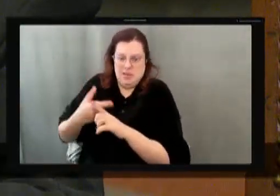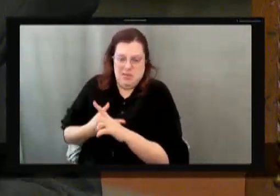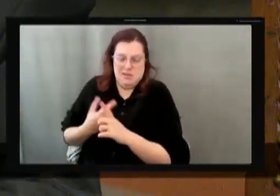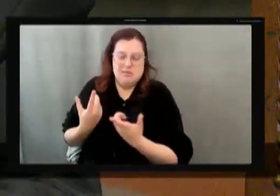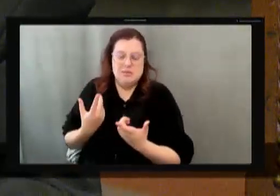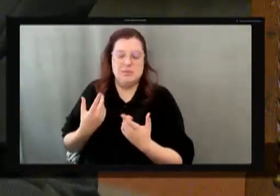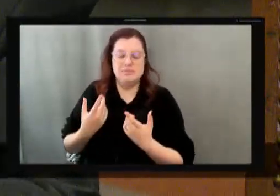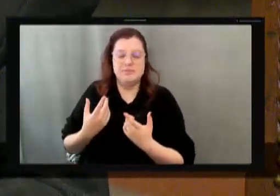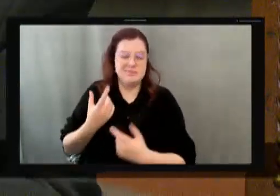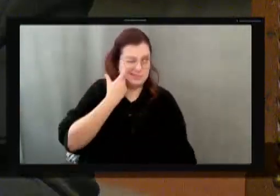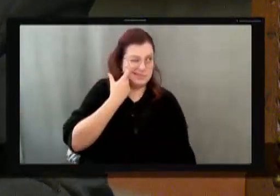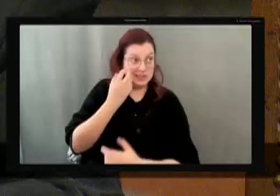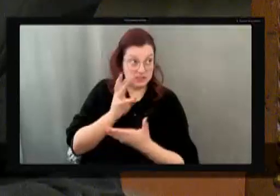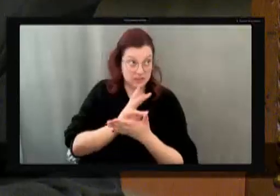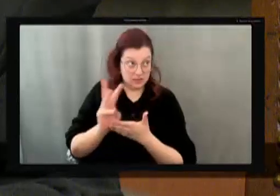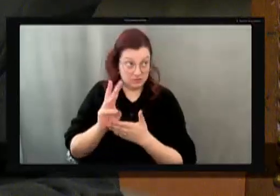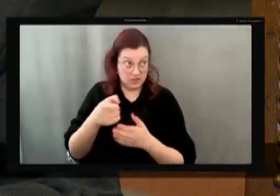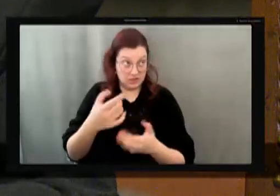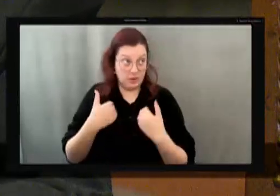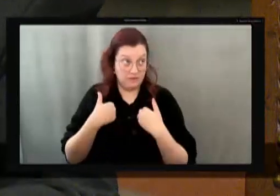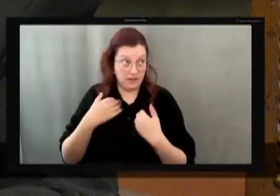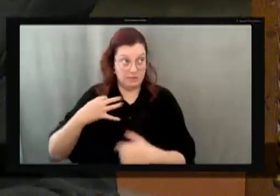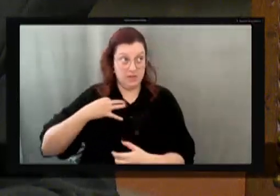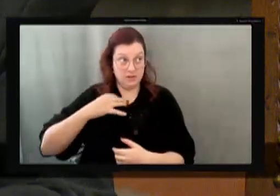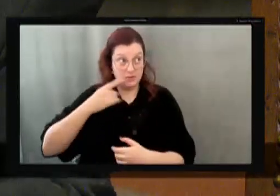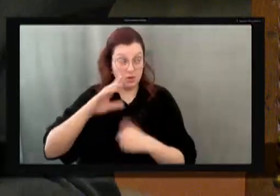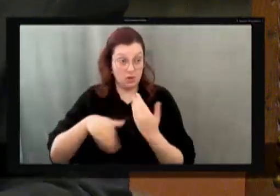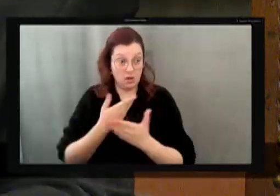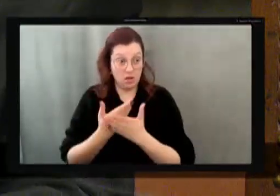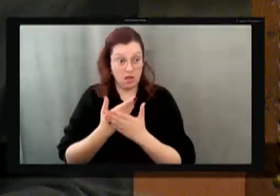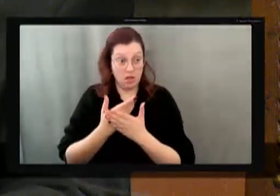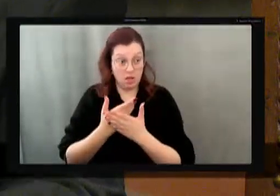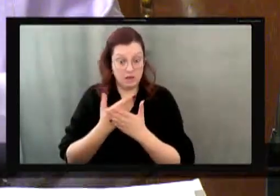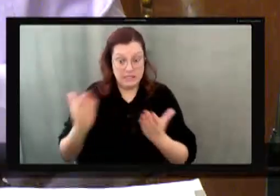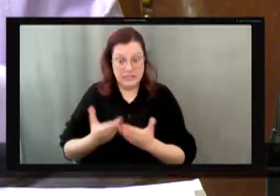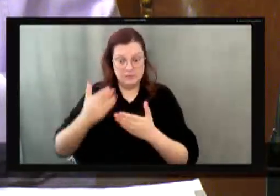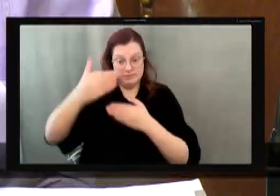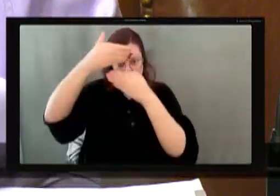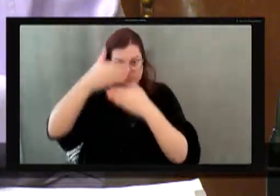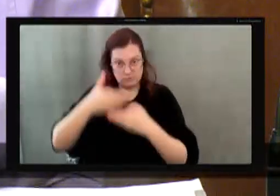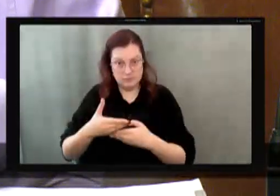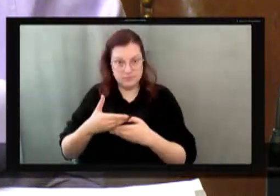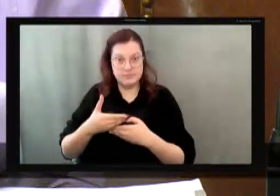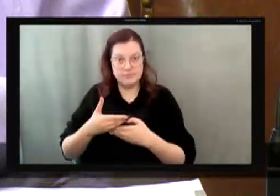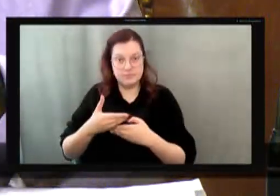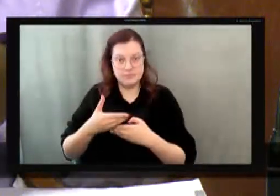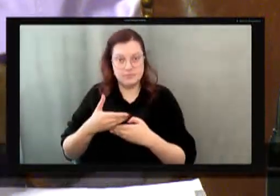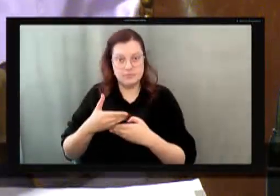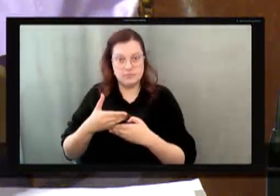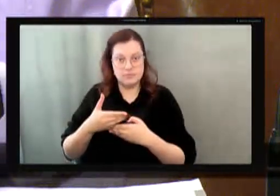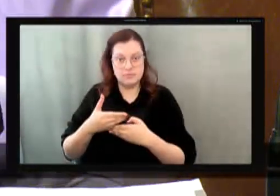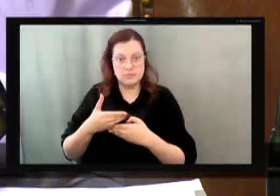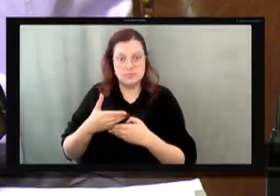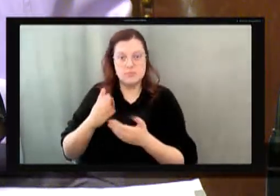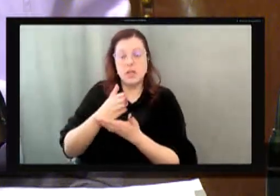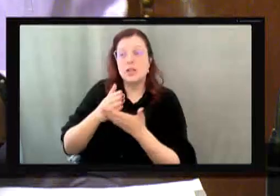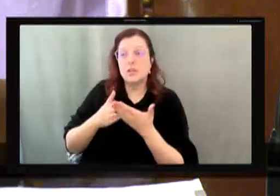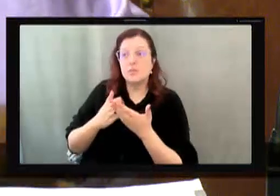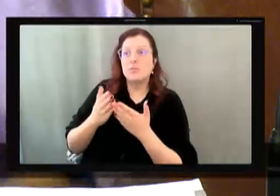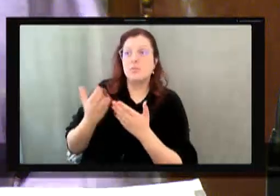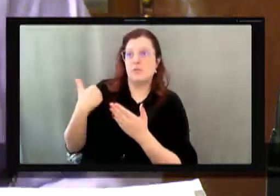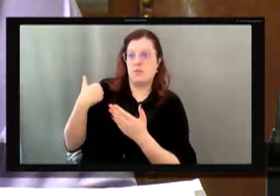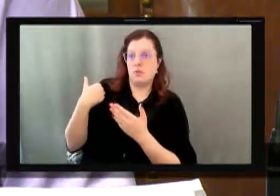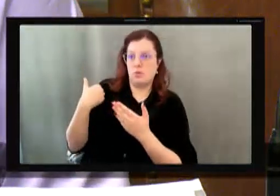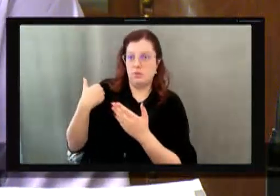6 weeks, you received applications for all these properties that are before us today. Yep, and some of these are prior to council going on the session break. So